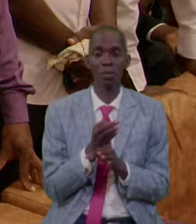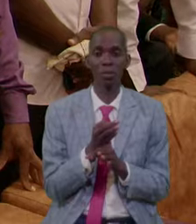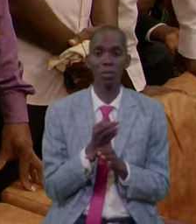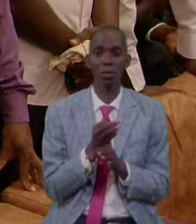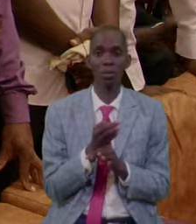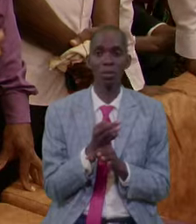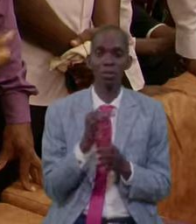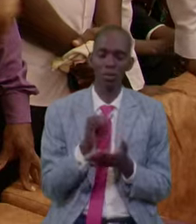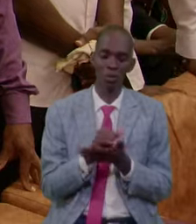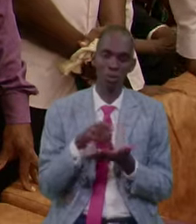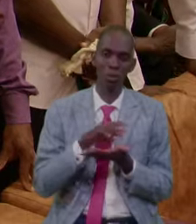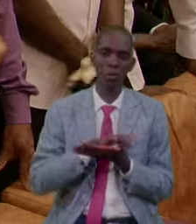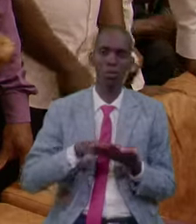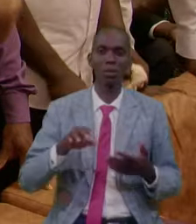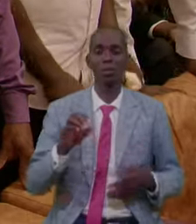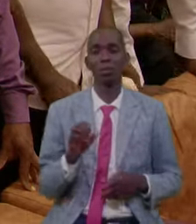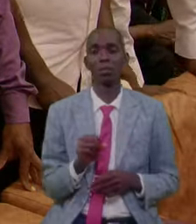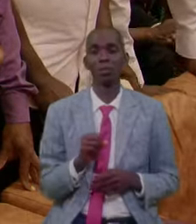that purifies.